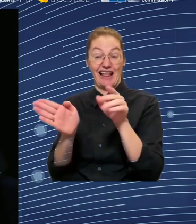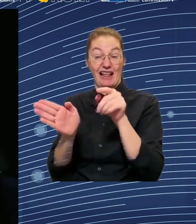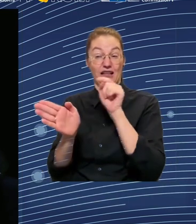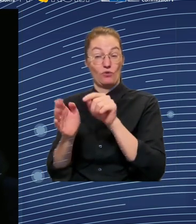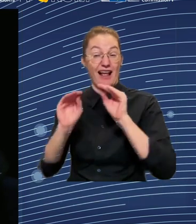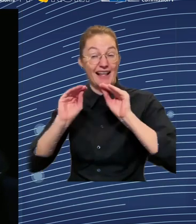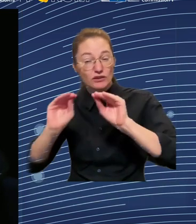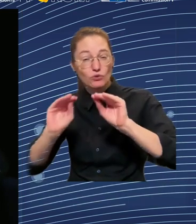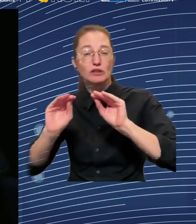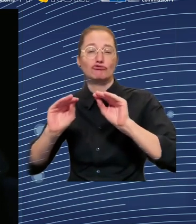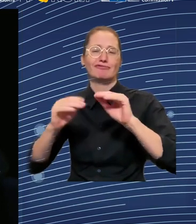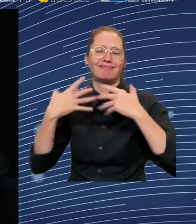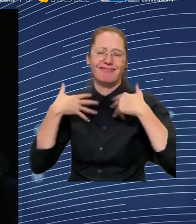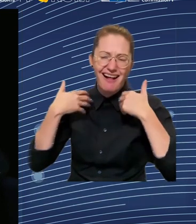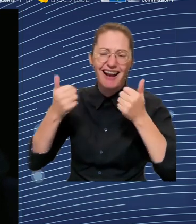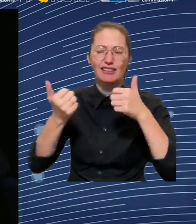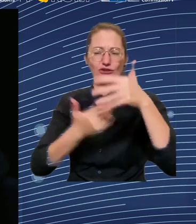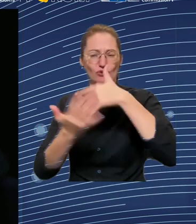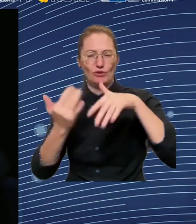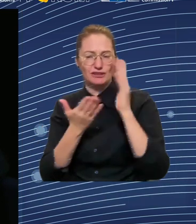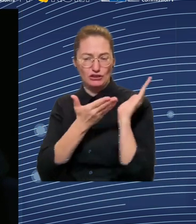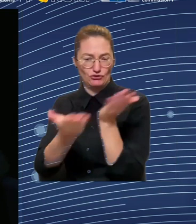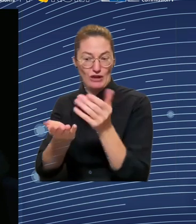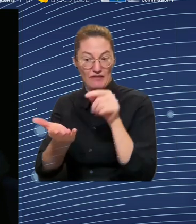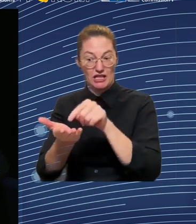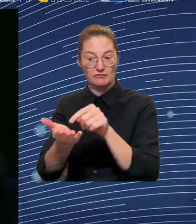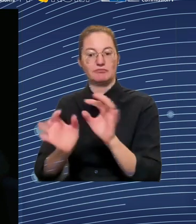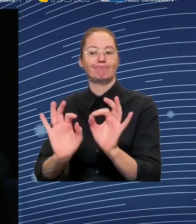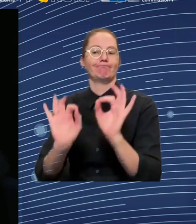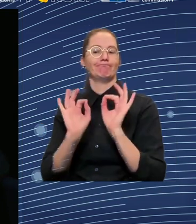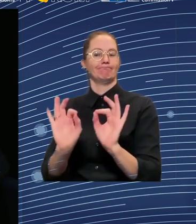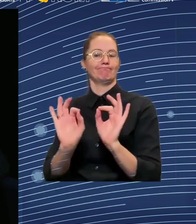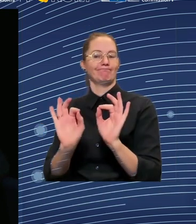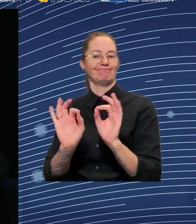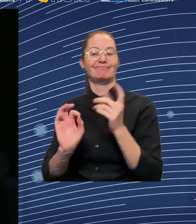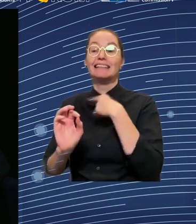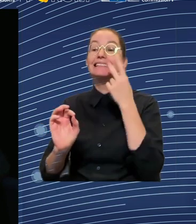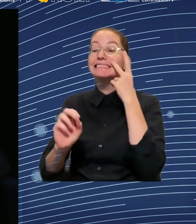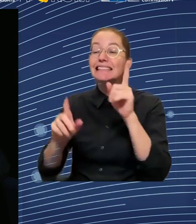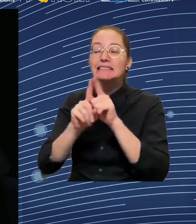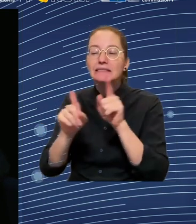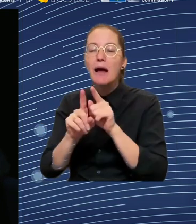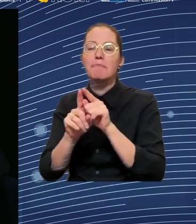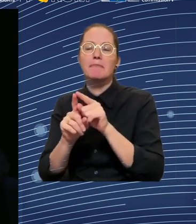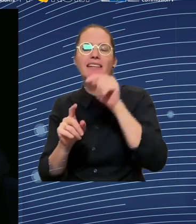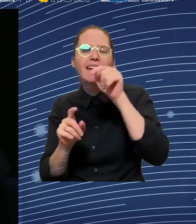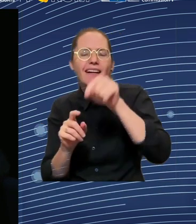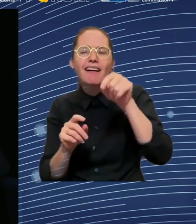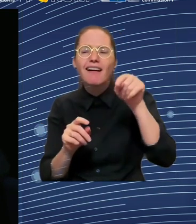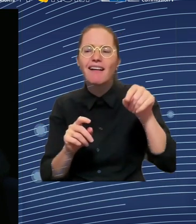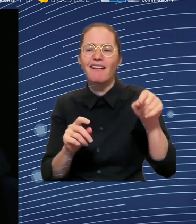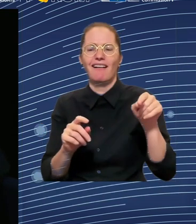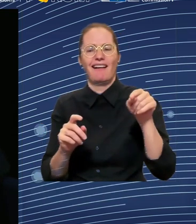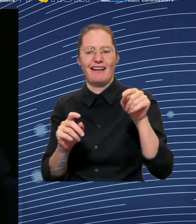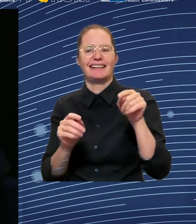it's only will get worse with aging societies, and with climate impact. It's because it's likely that we'll need